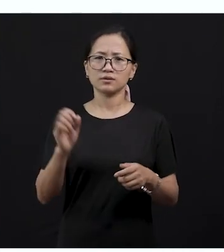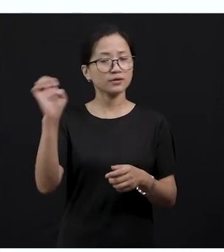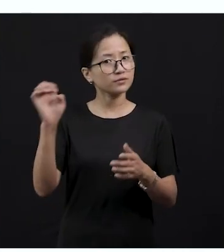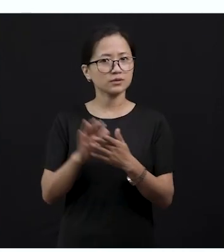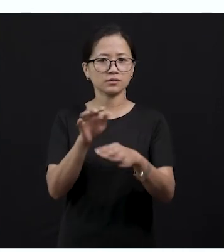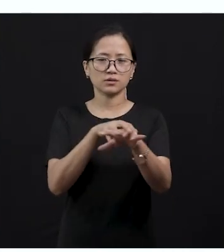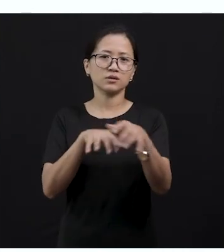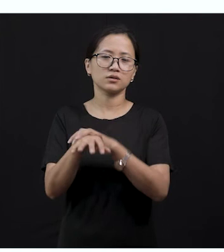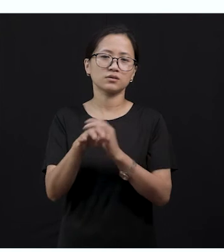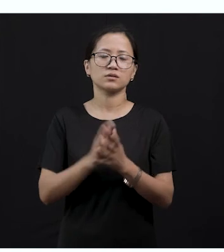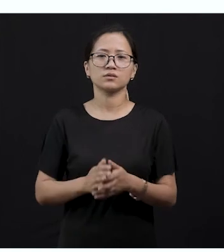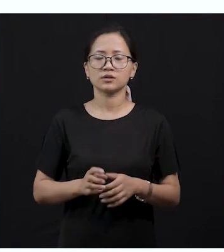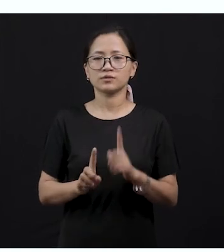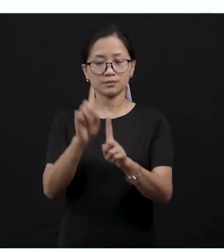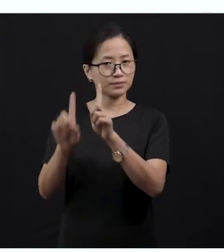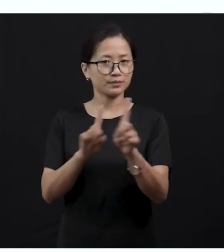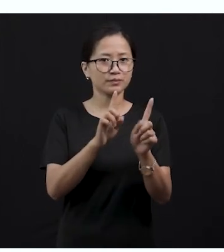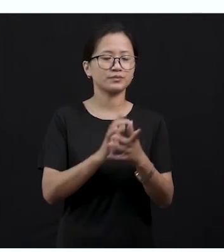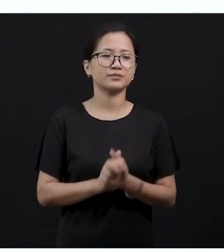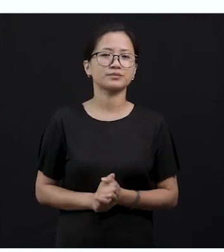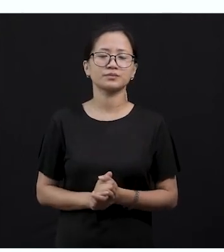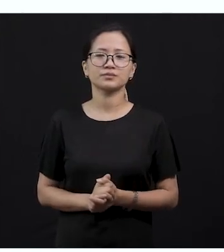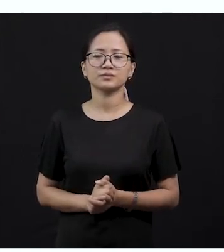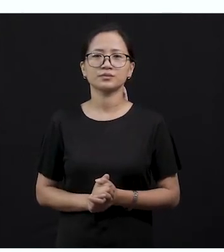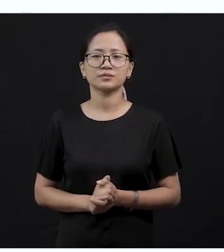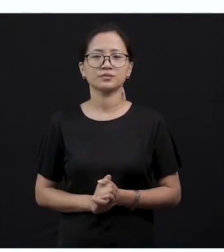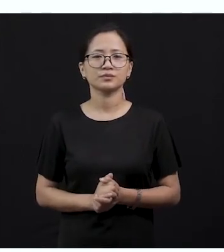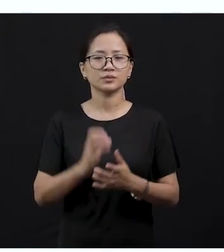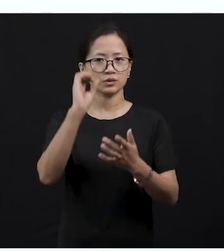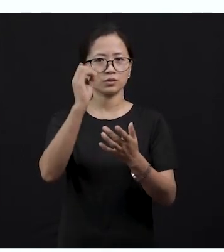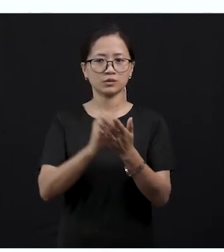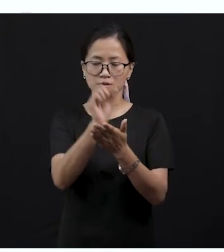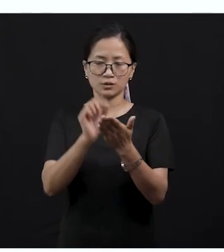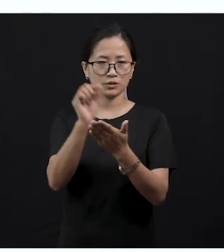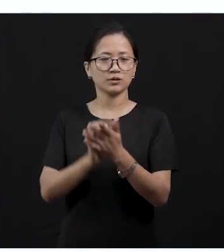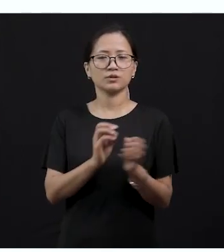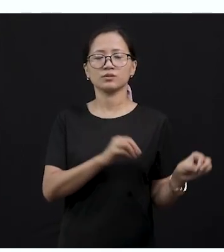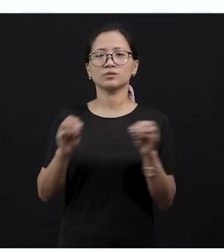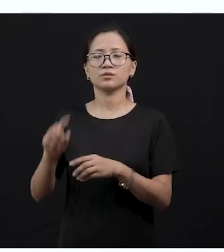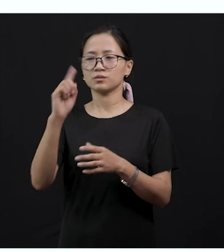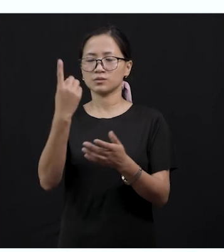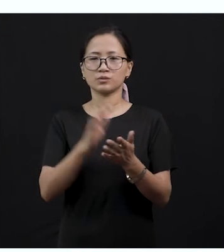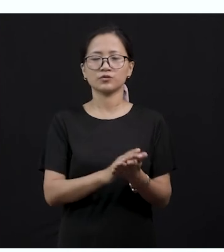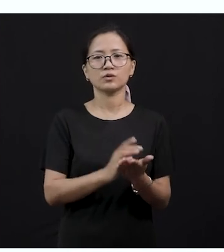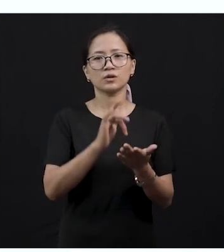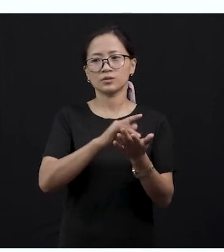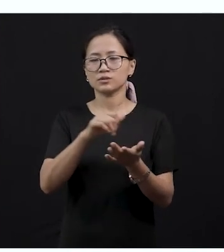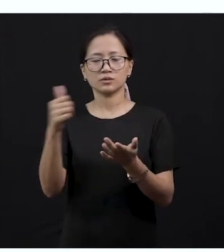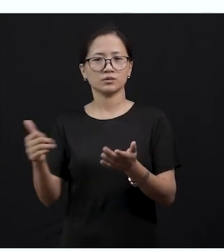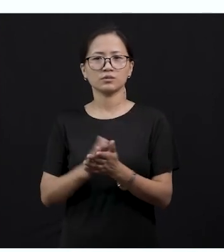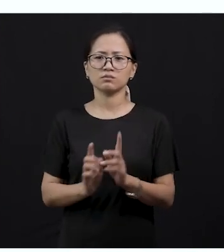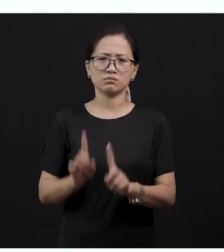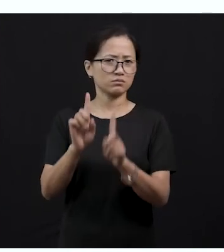animals and even plants. Okay, so organisms move from one place to another. Plants